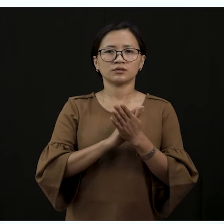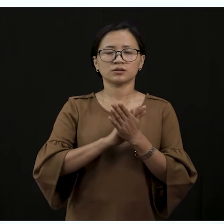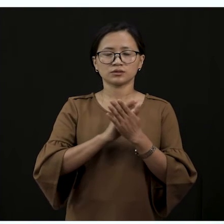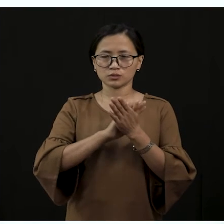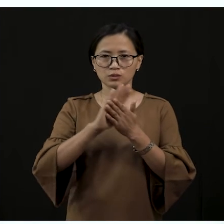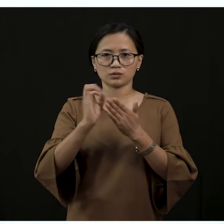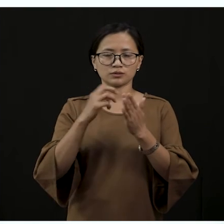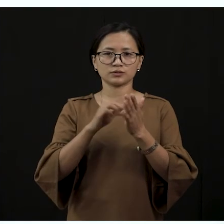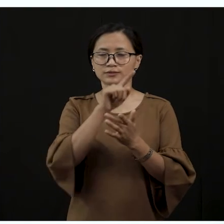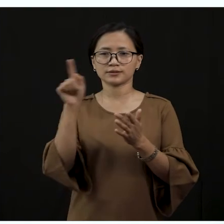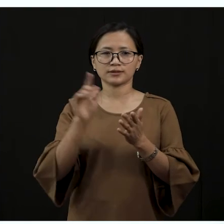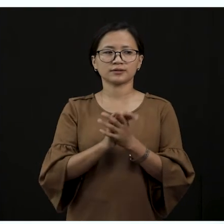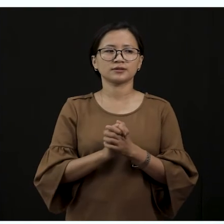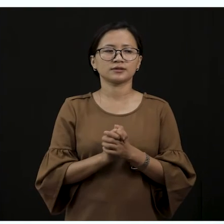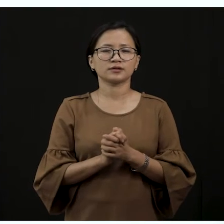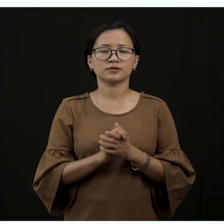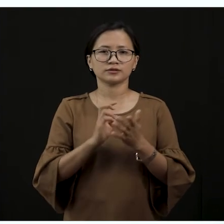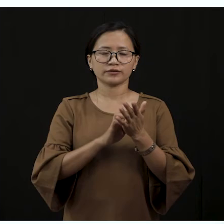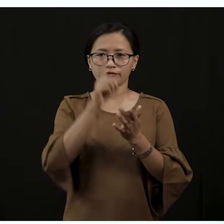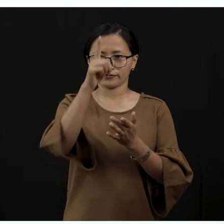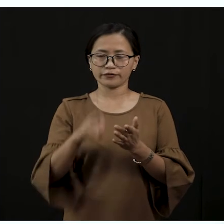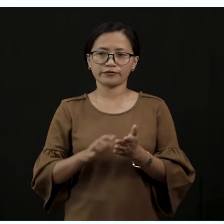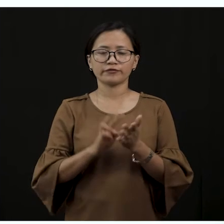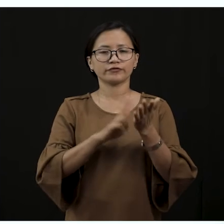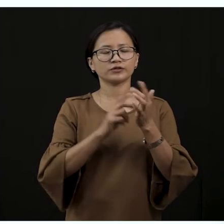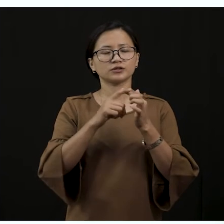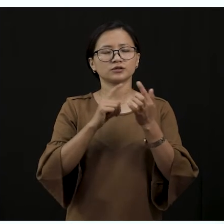is horizontal line. This is vertical.